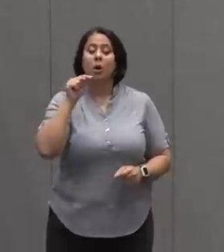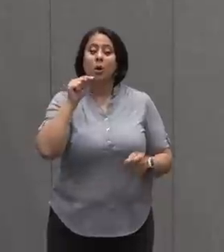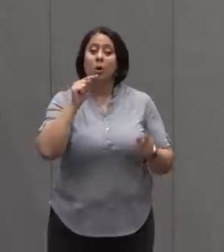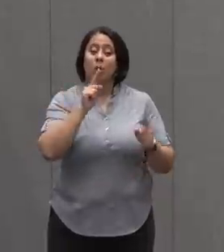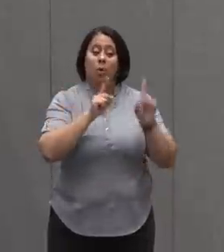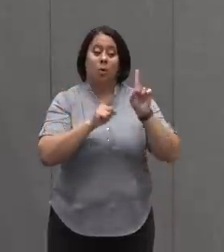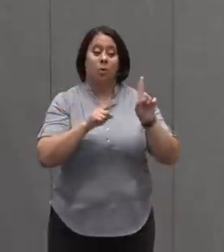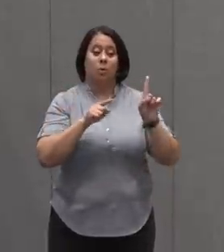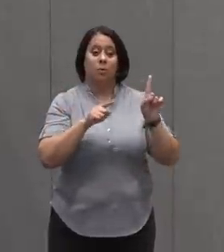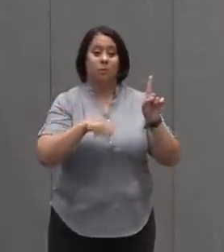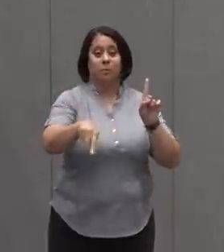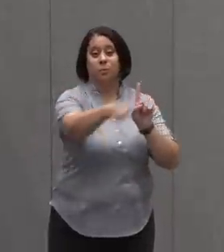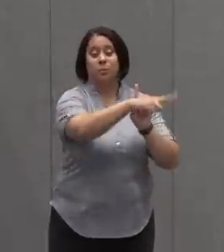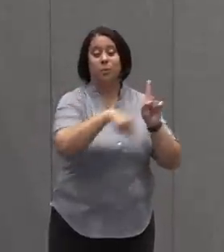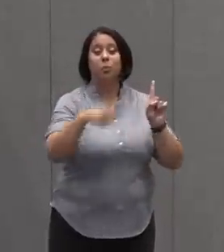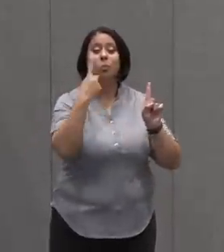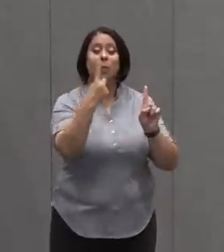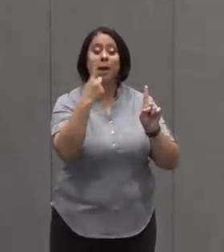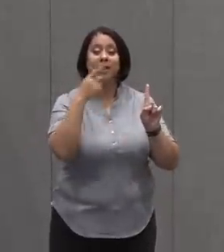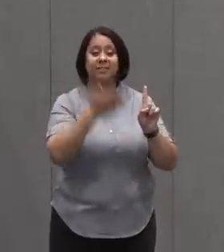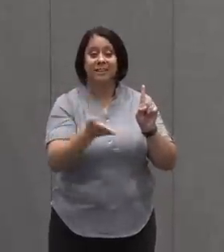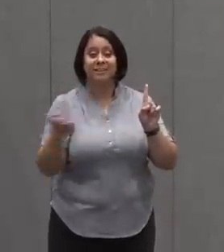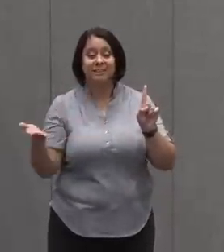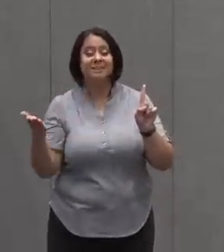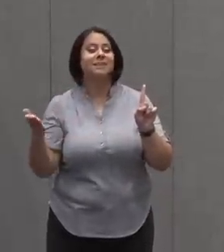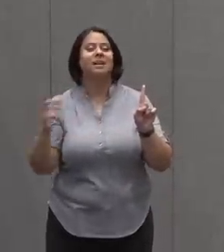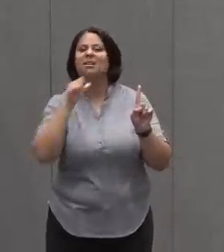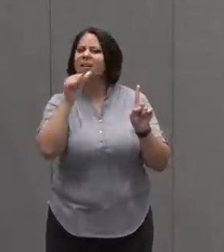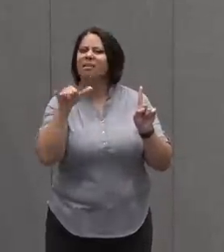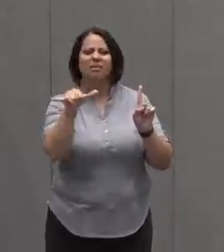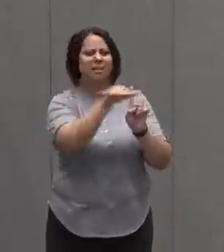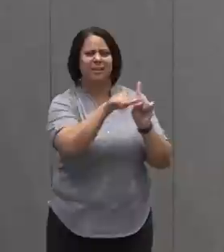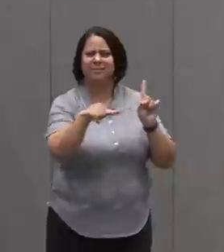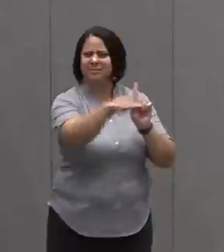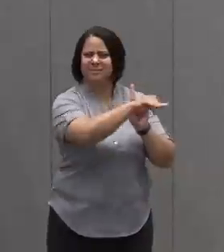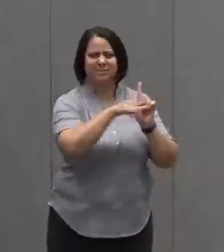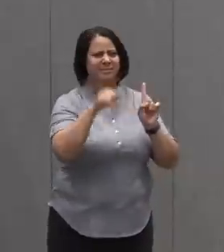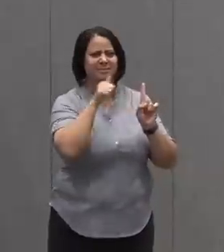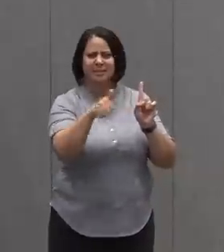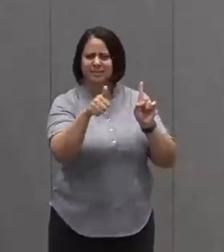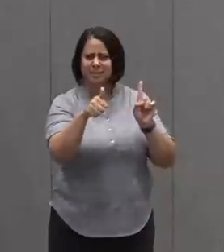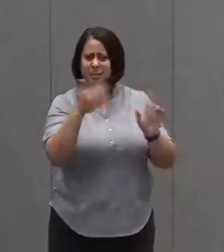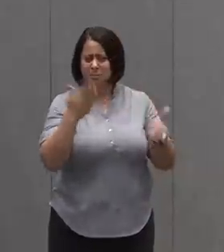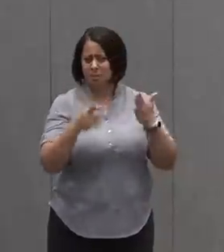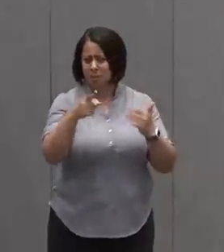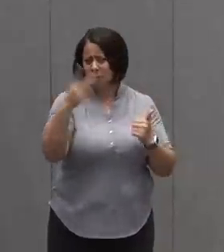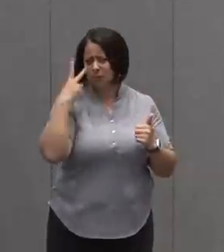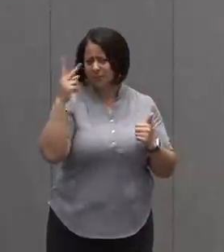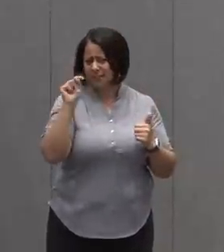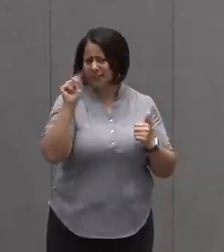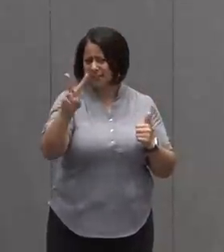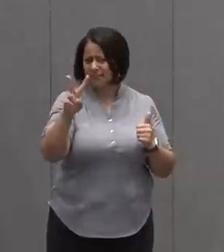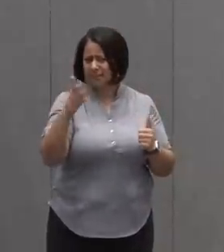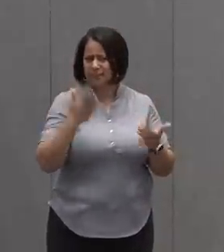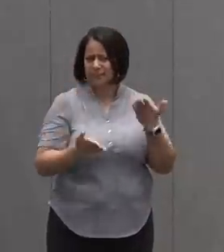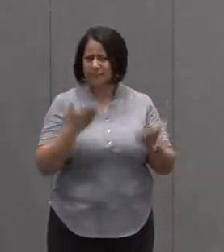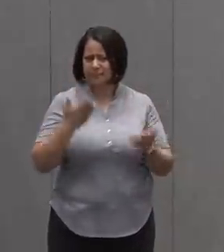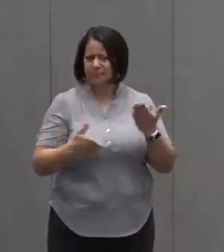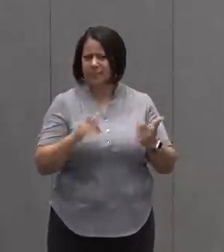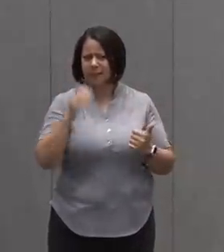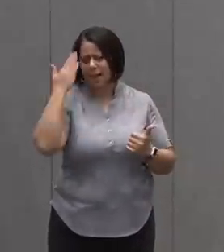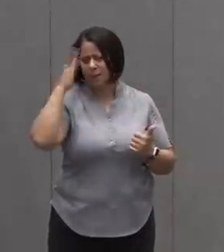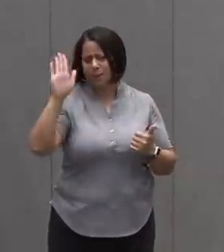not like the other." It might be a song that you might have heard on another TV show that could have been aired on this network. I don't